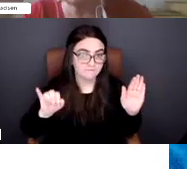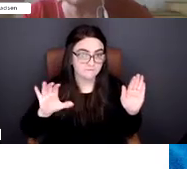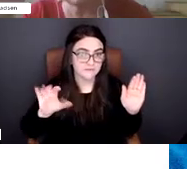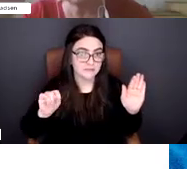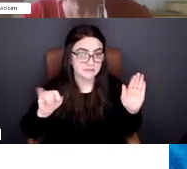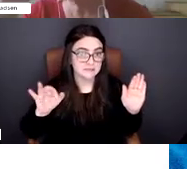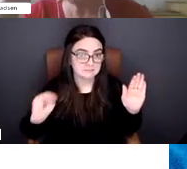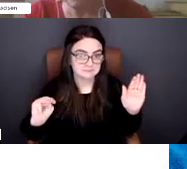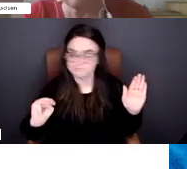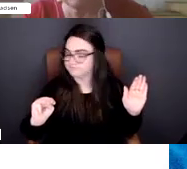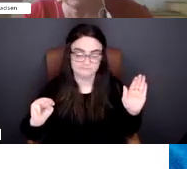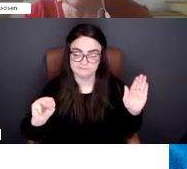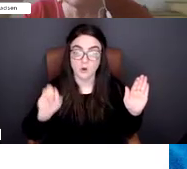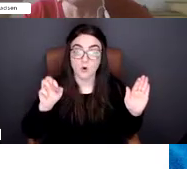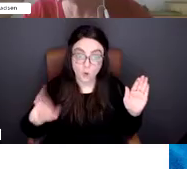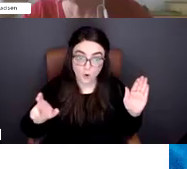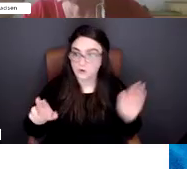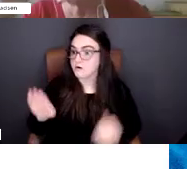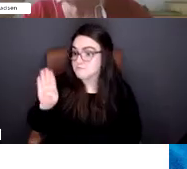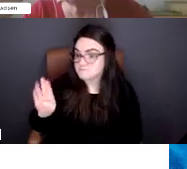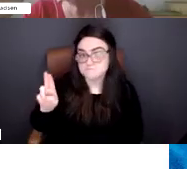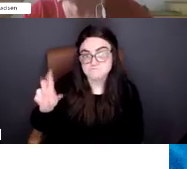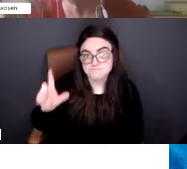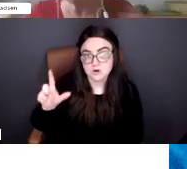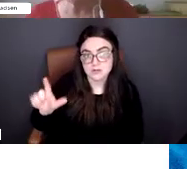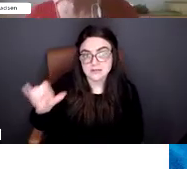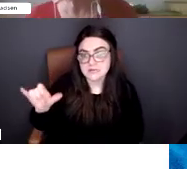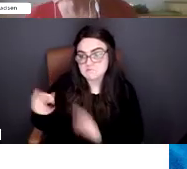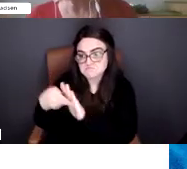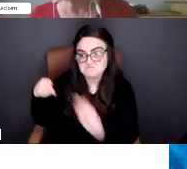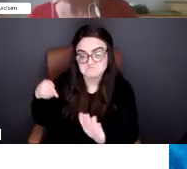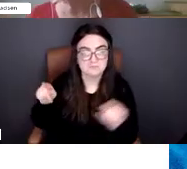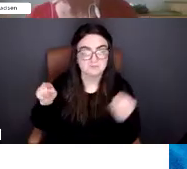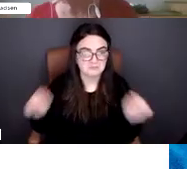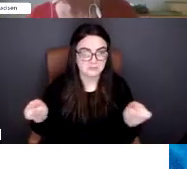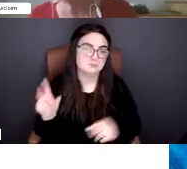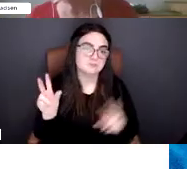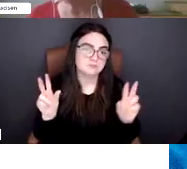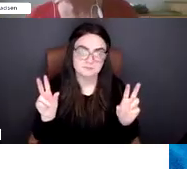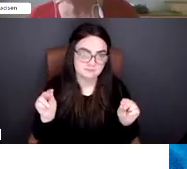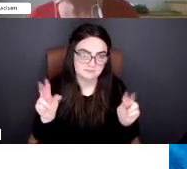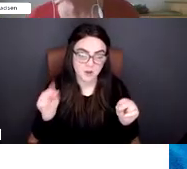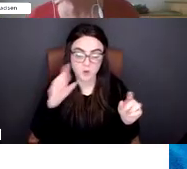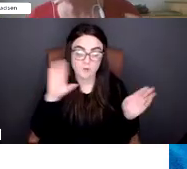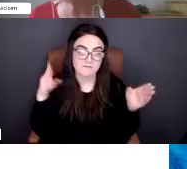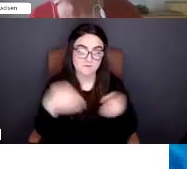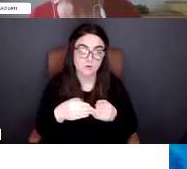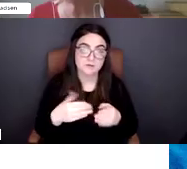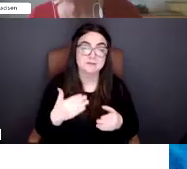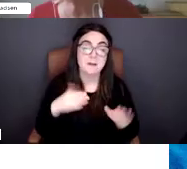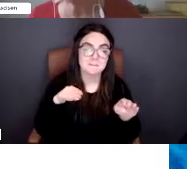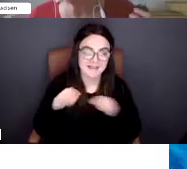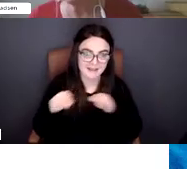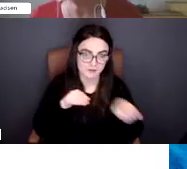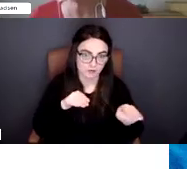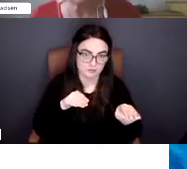focus on the behavior. Because really, again, going back to this whole notion that oftentimes people aren't even aware